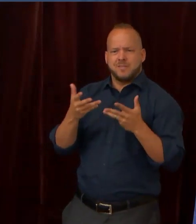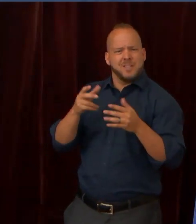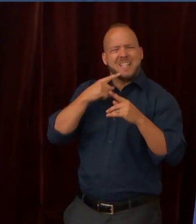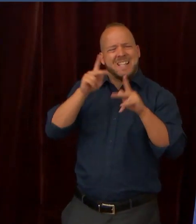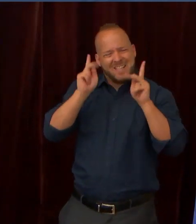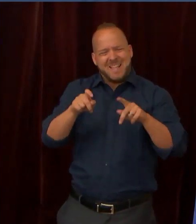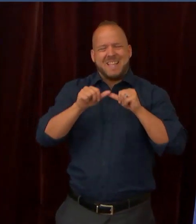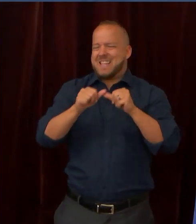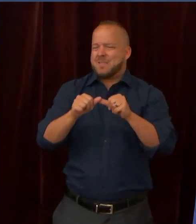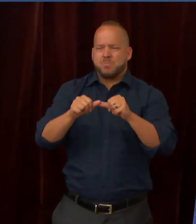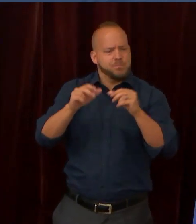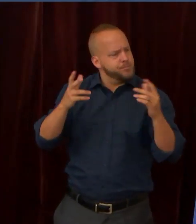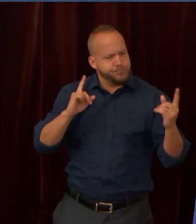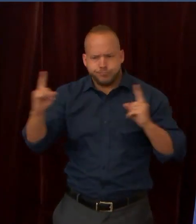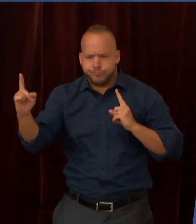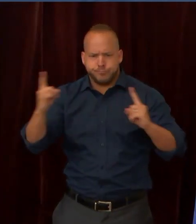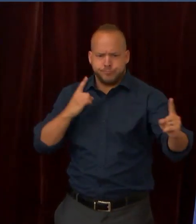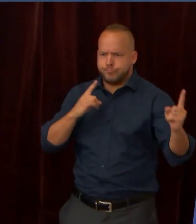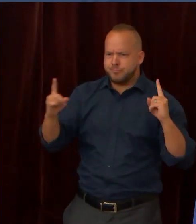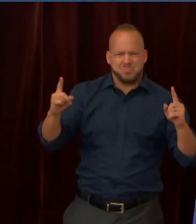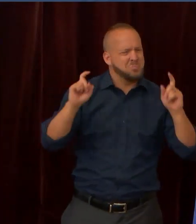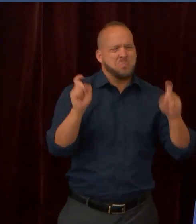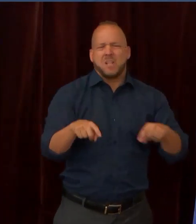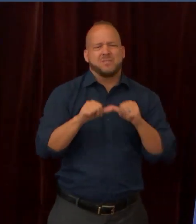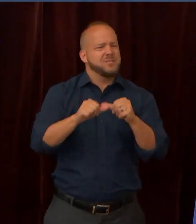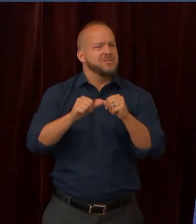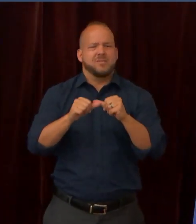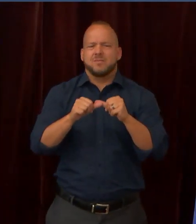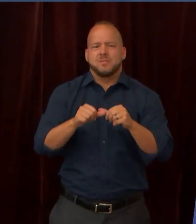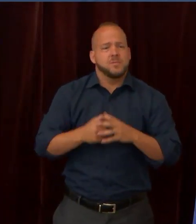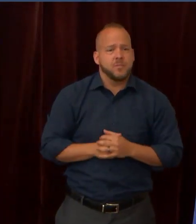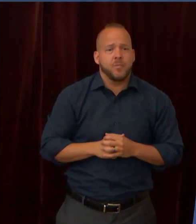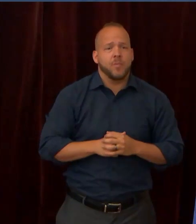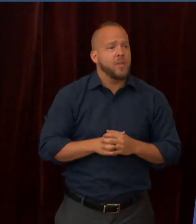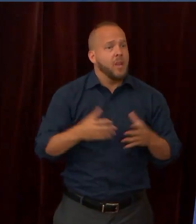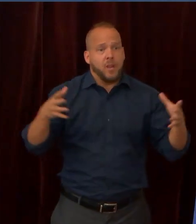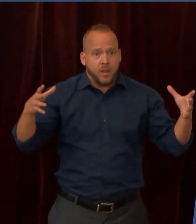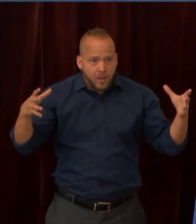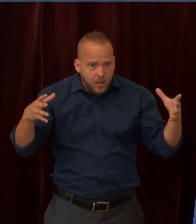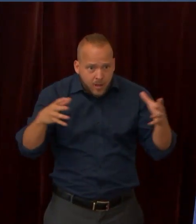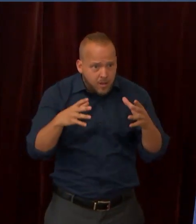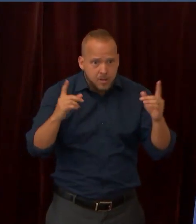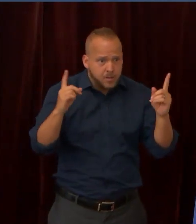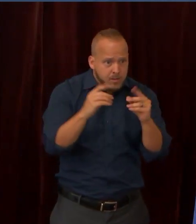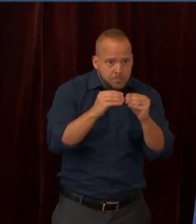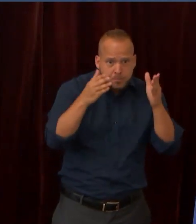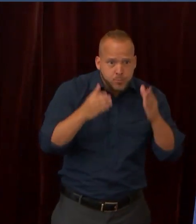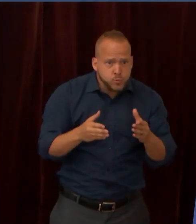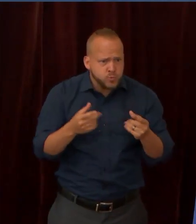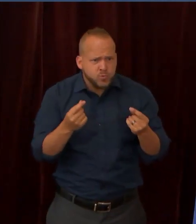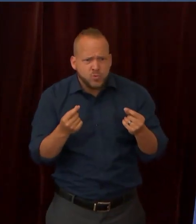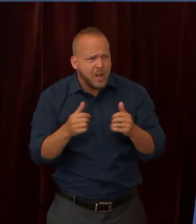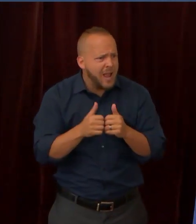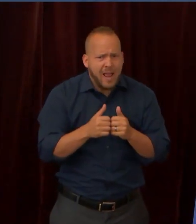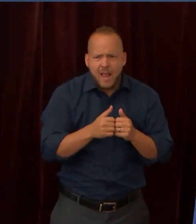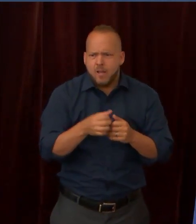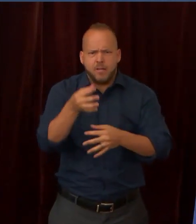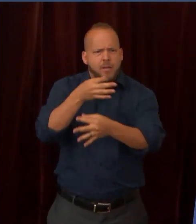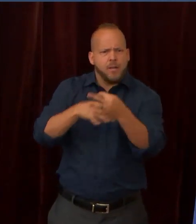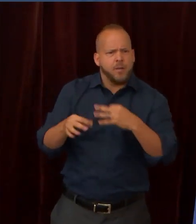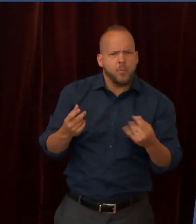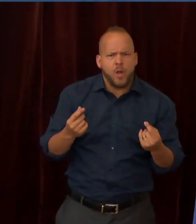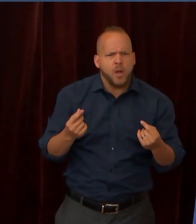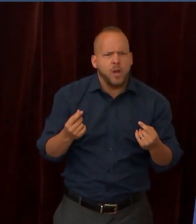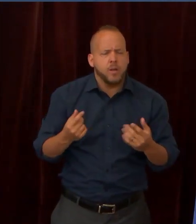get-togethers, but replace that social distancing with a very vigorous, robust, comprehensive, and dedicated effort of these